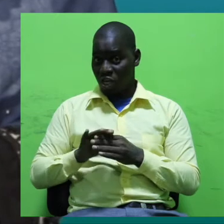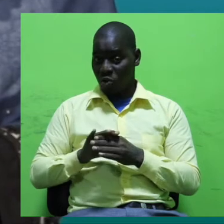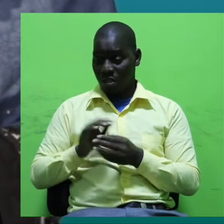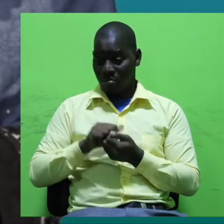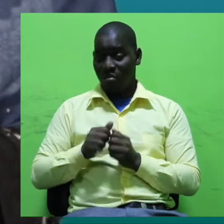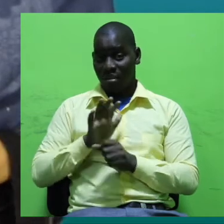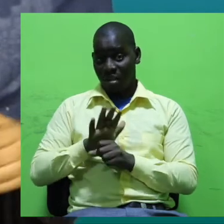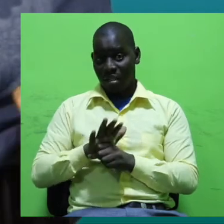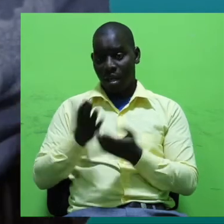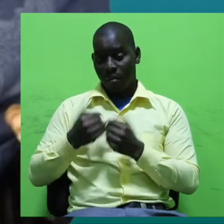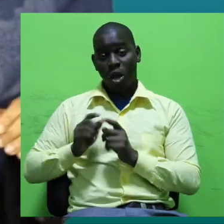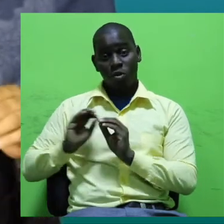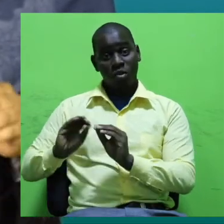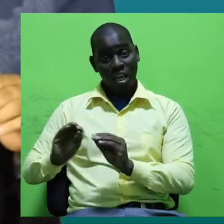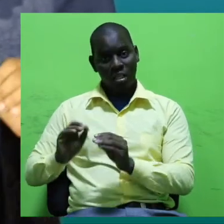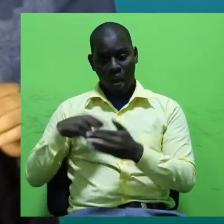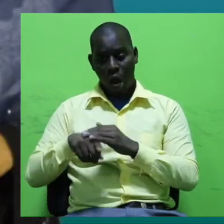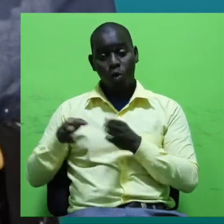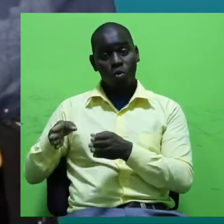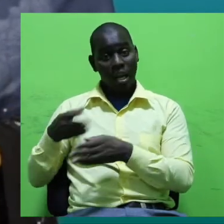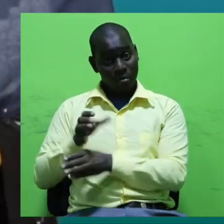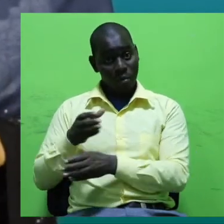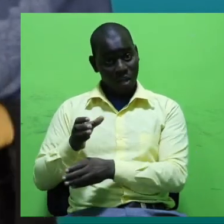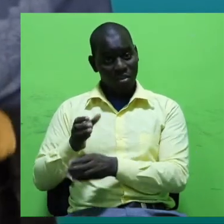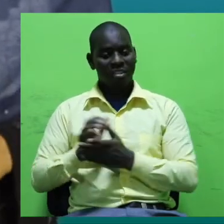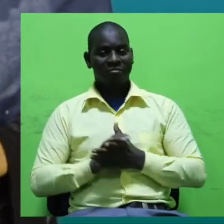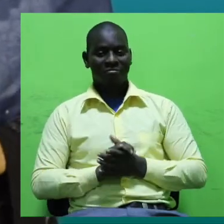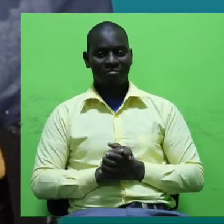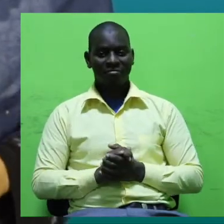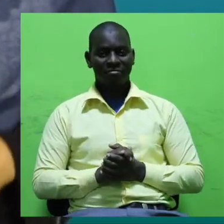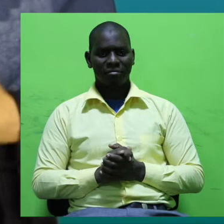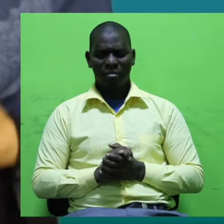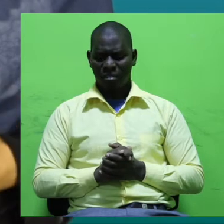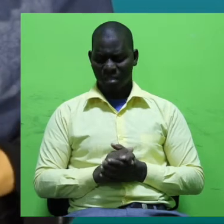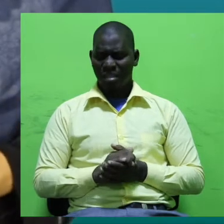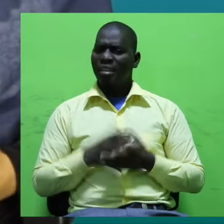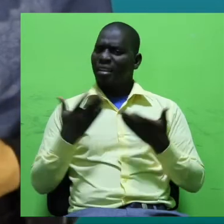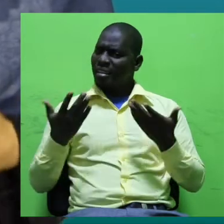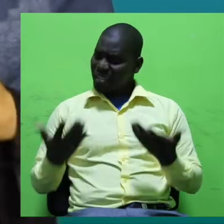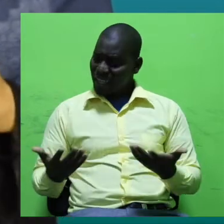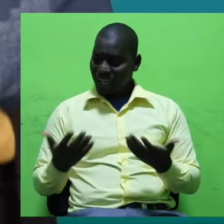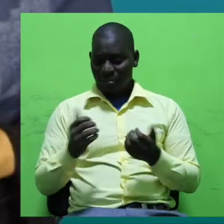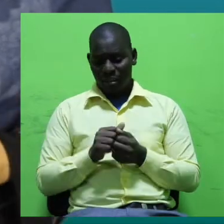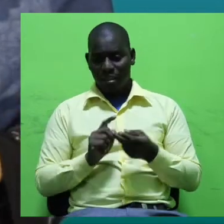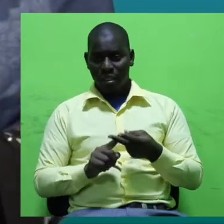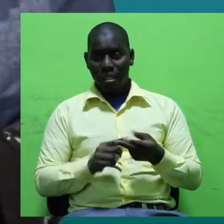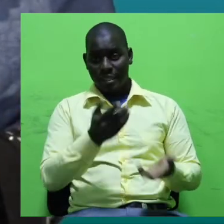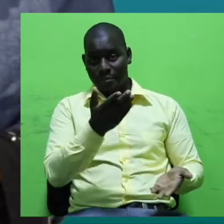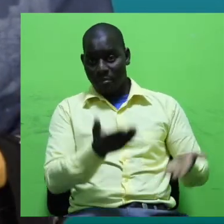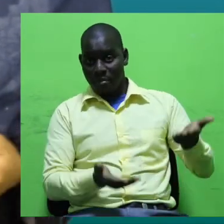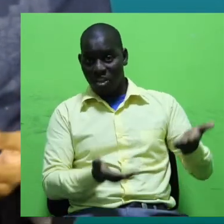world. Using the SI units is to ensure precision and the presentation of the scientific